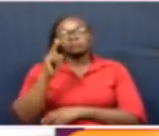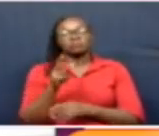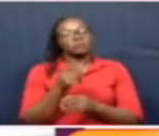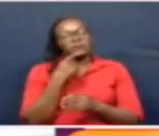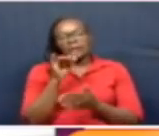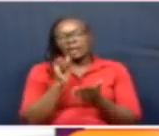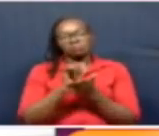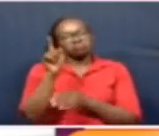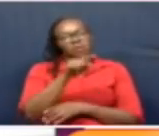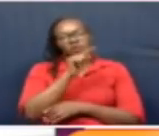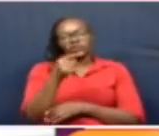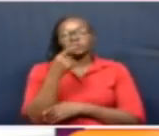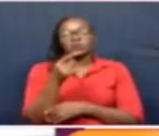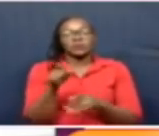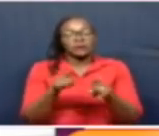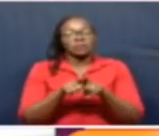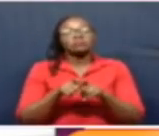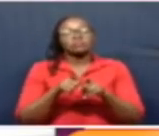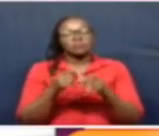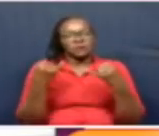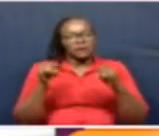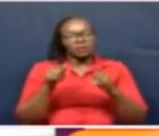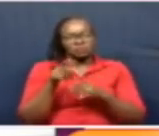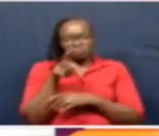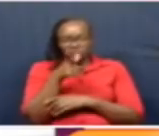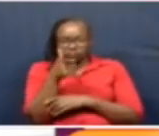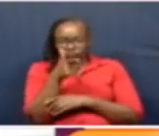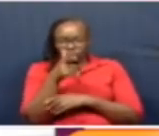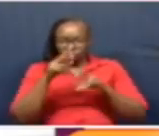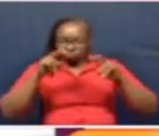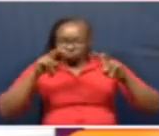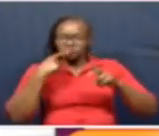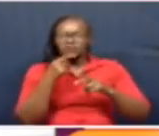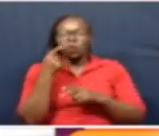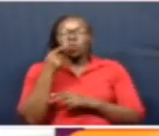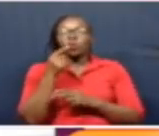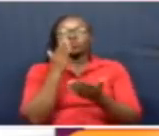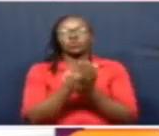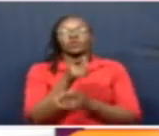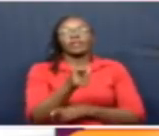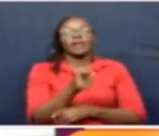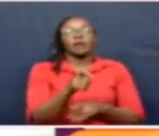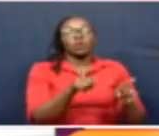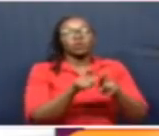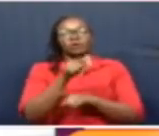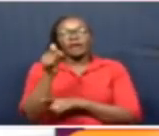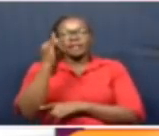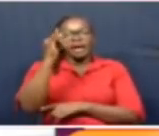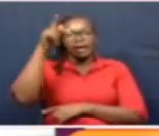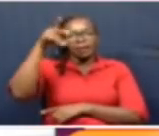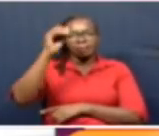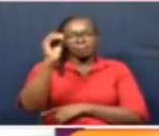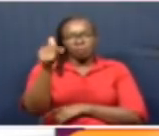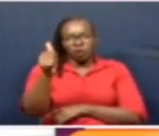act and said that they are reviewing the video clip to verify its authenticity. Another tweet from the Independent Police Oversight